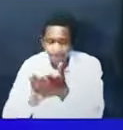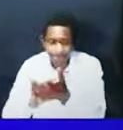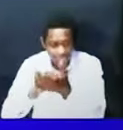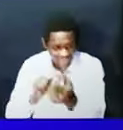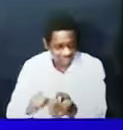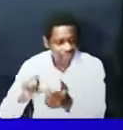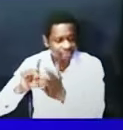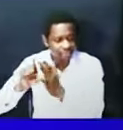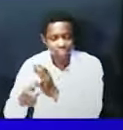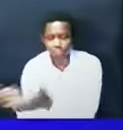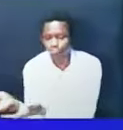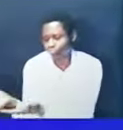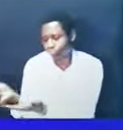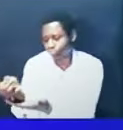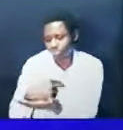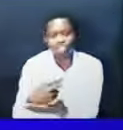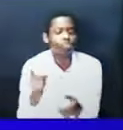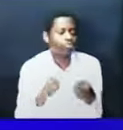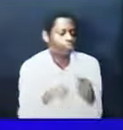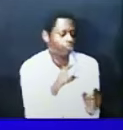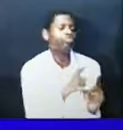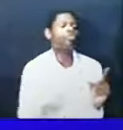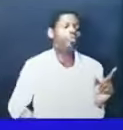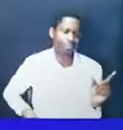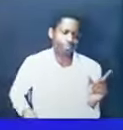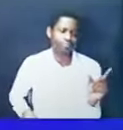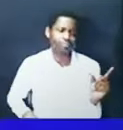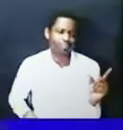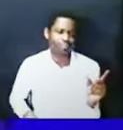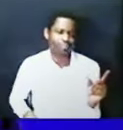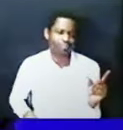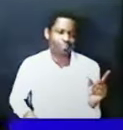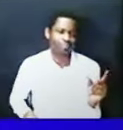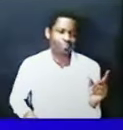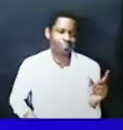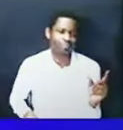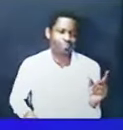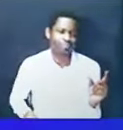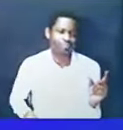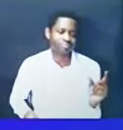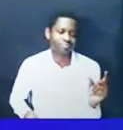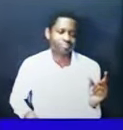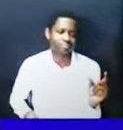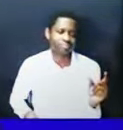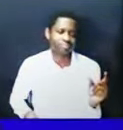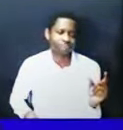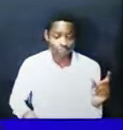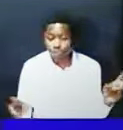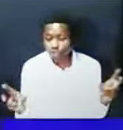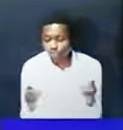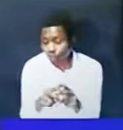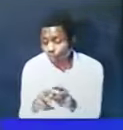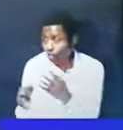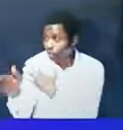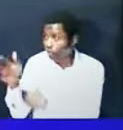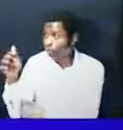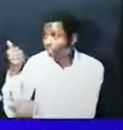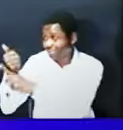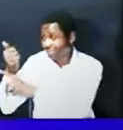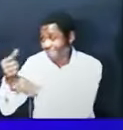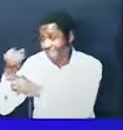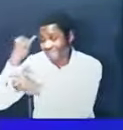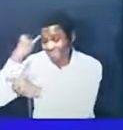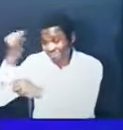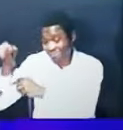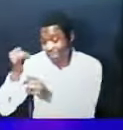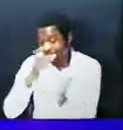pi didi na wodane ba Awurade enchen. So the Jewish dispersion was a strategy by the Almighty God. Do you